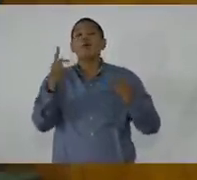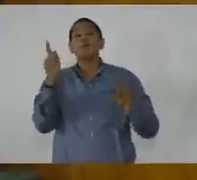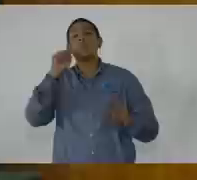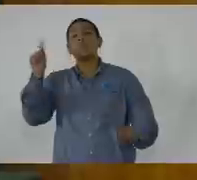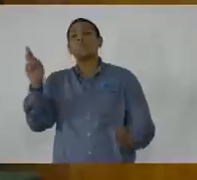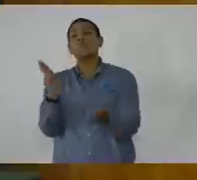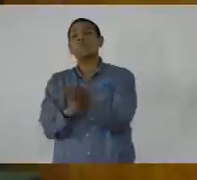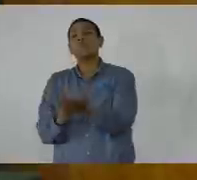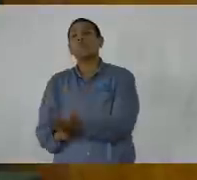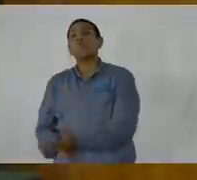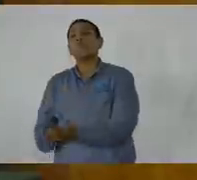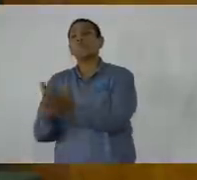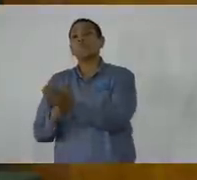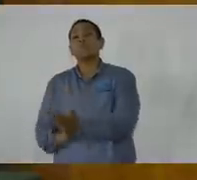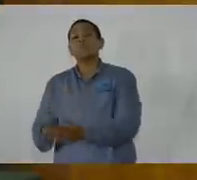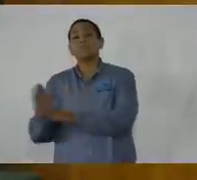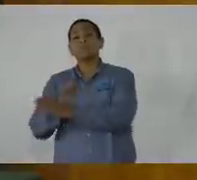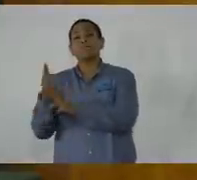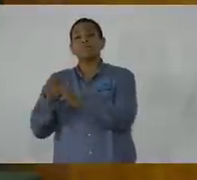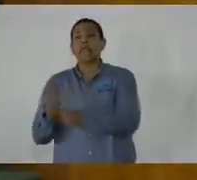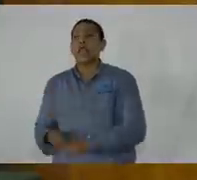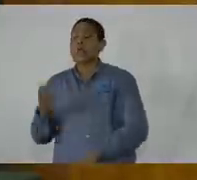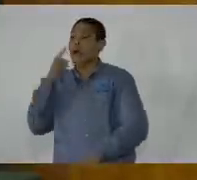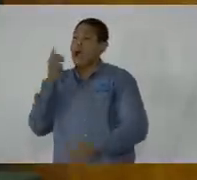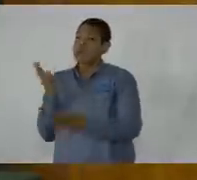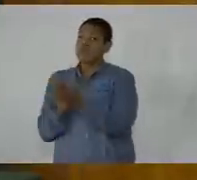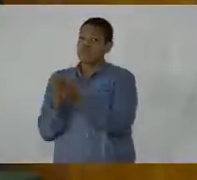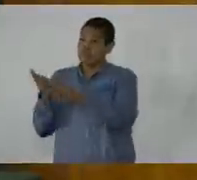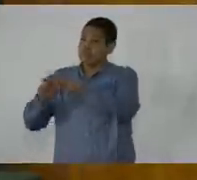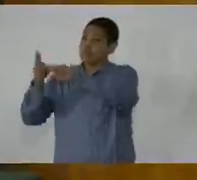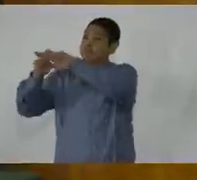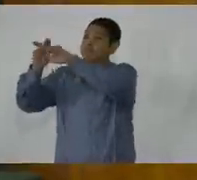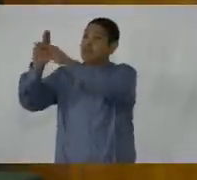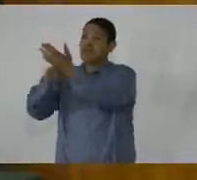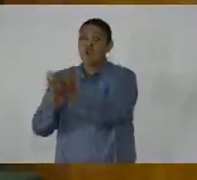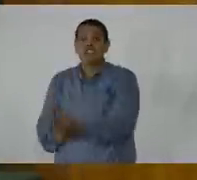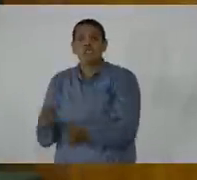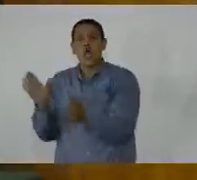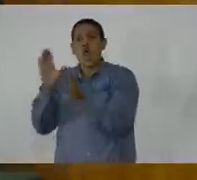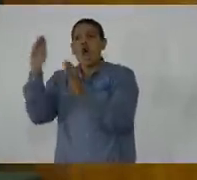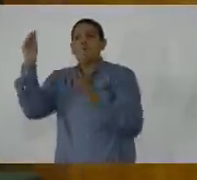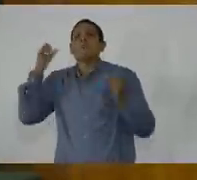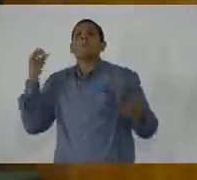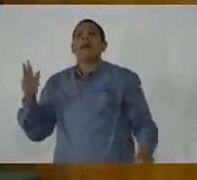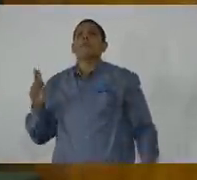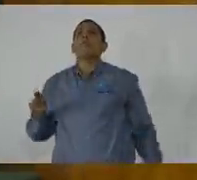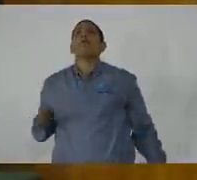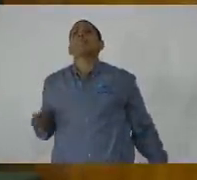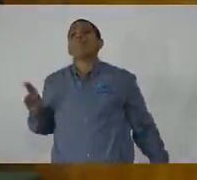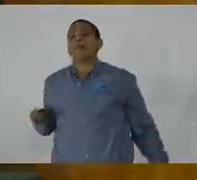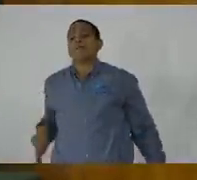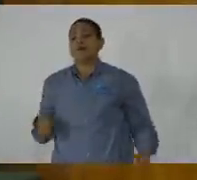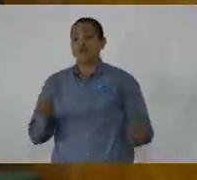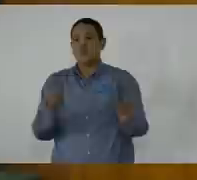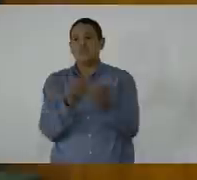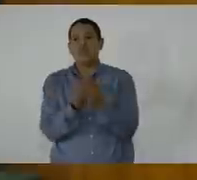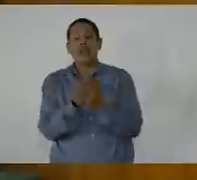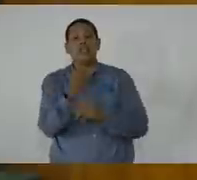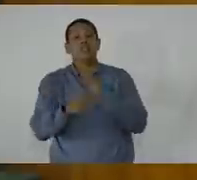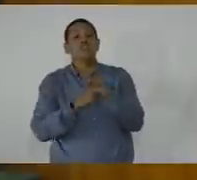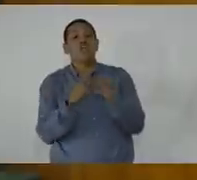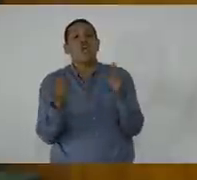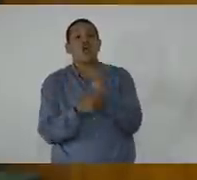companies registering business names and an increase in the number of registering companies. During the financial year under